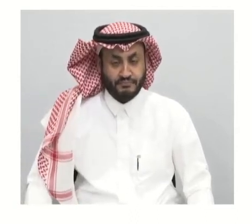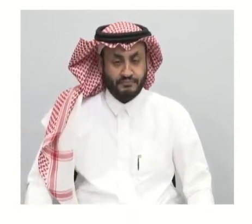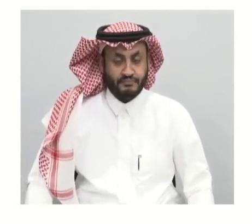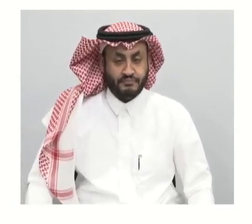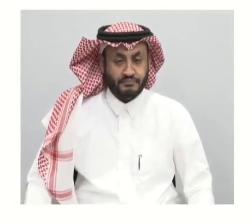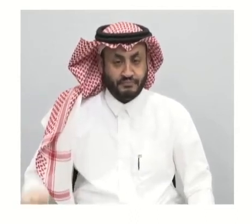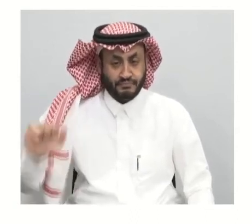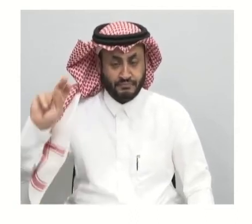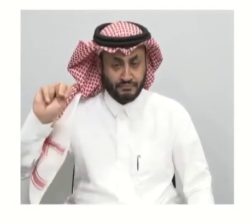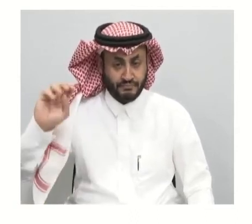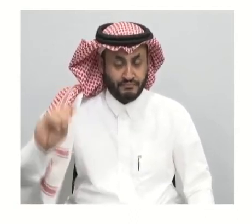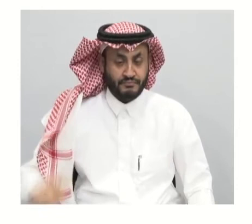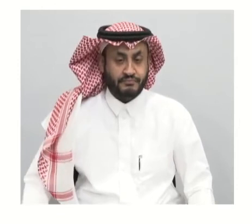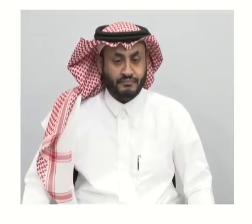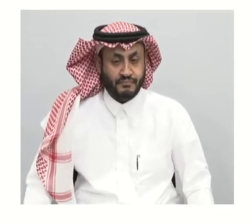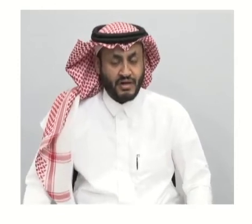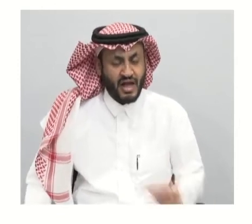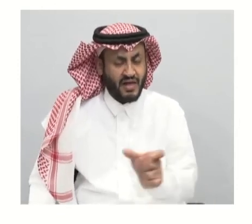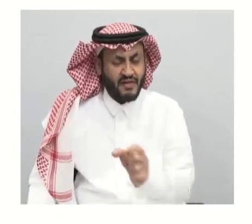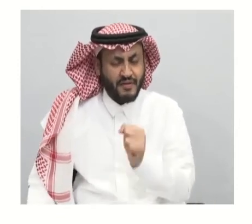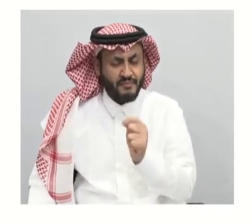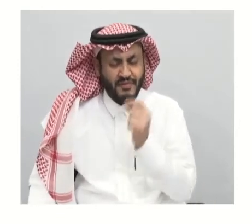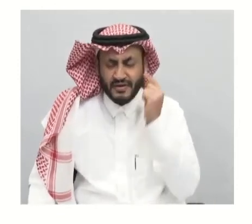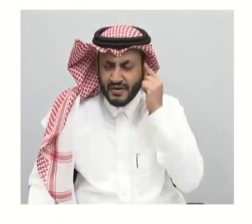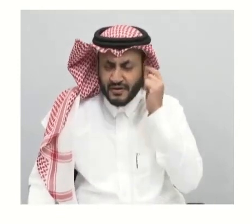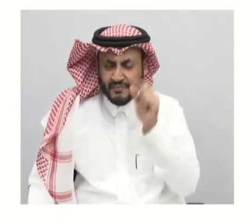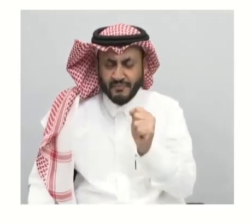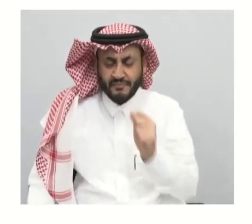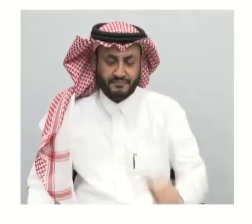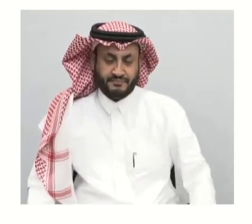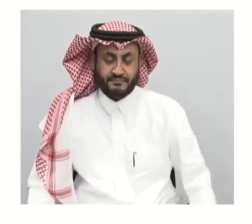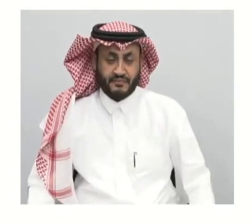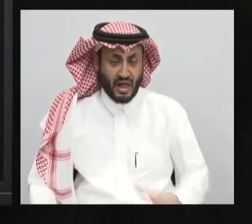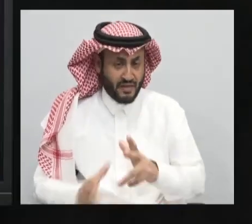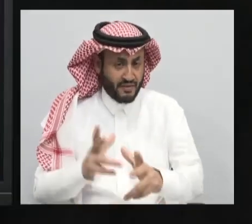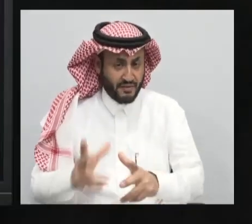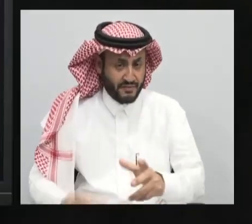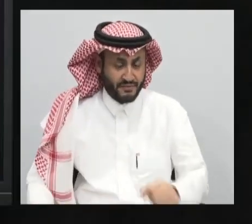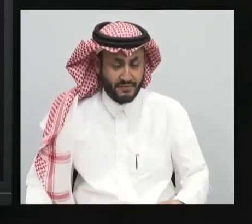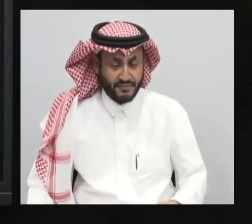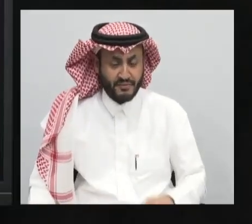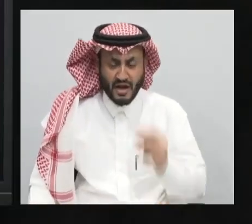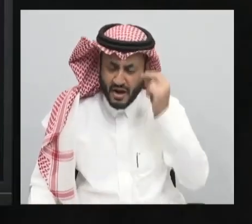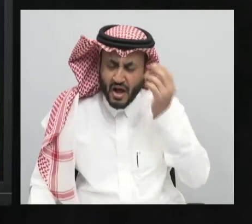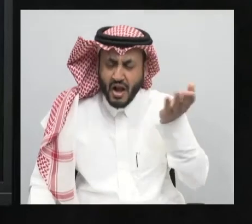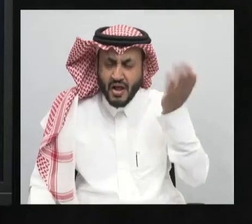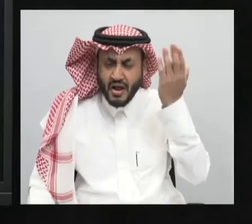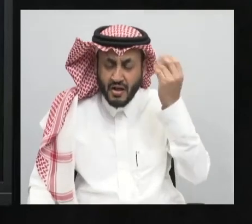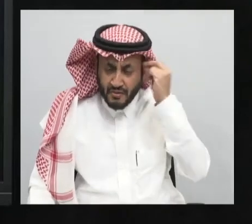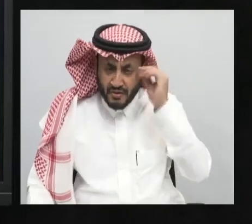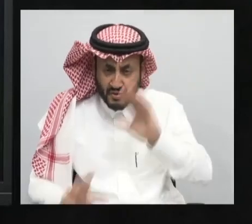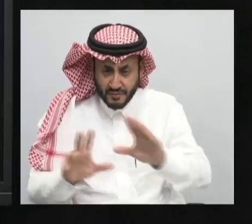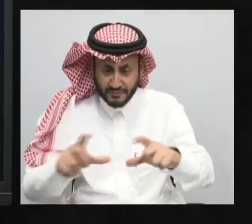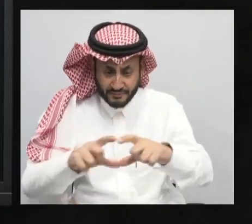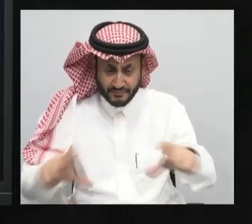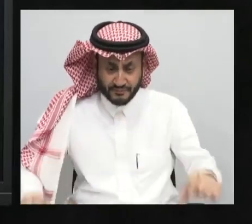Absent-minded, absent-minded. These adjectives, I think we covered the meaning in our previous lesson,